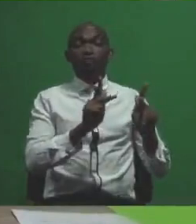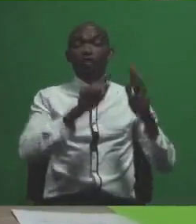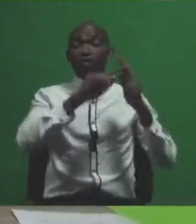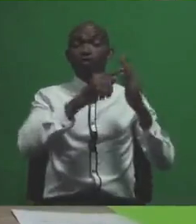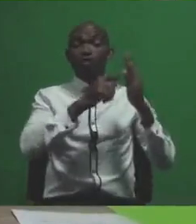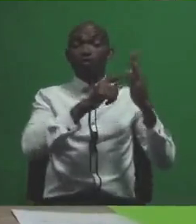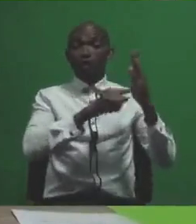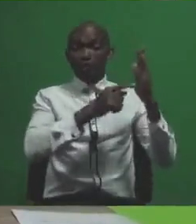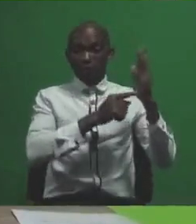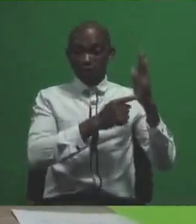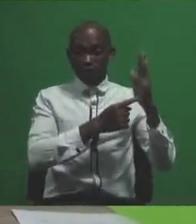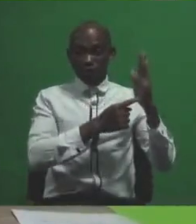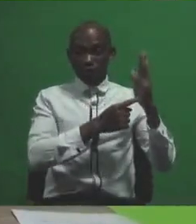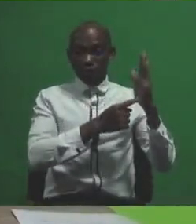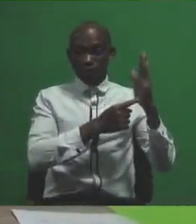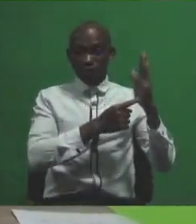rules